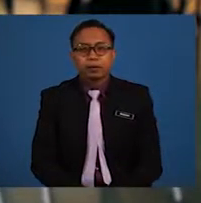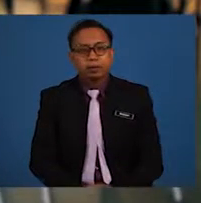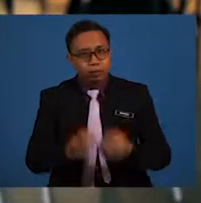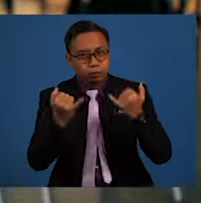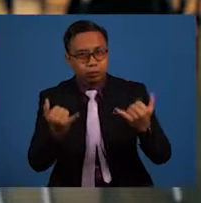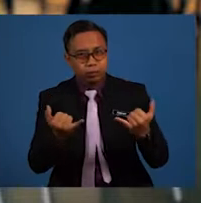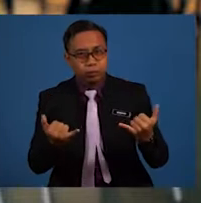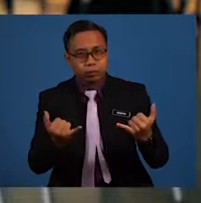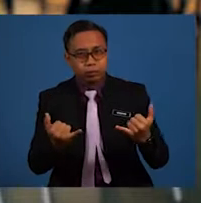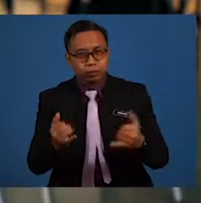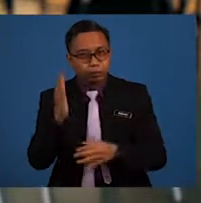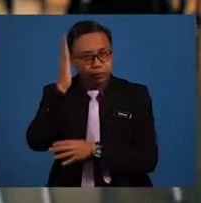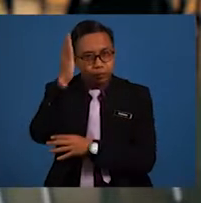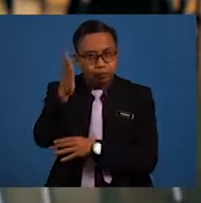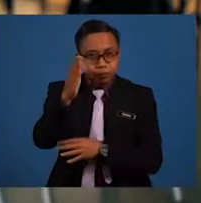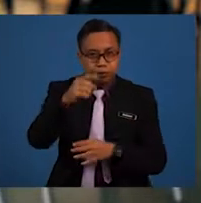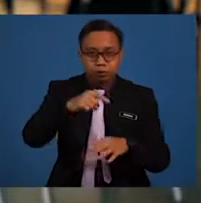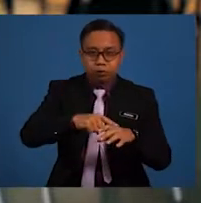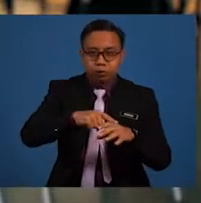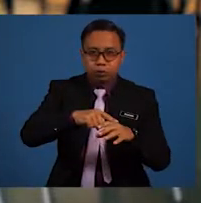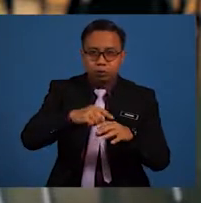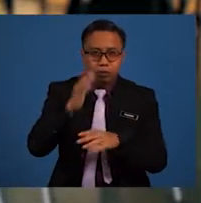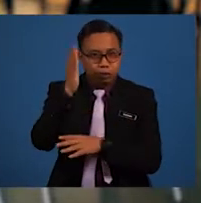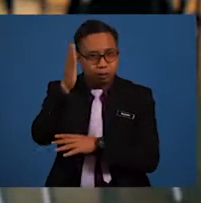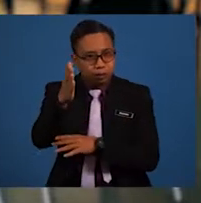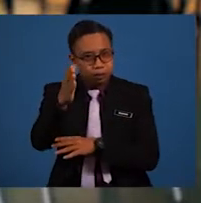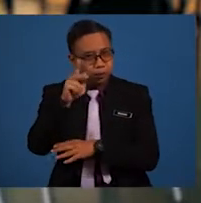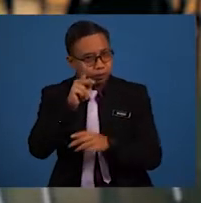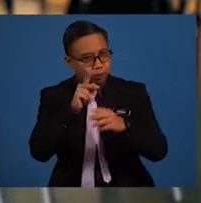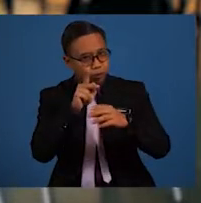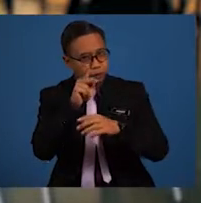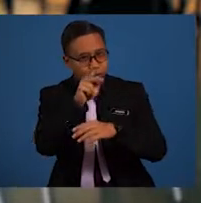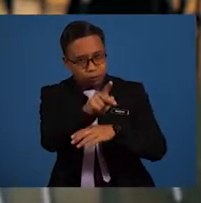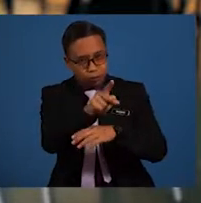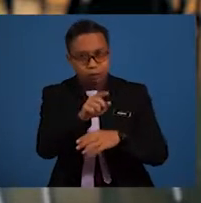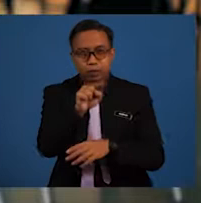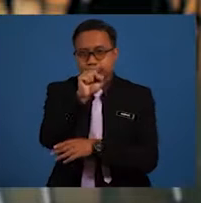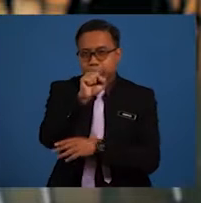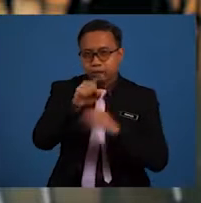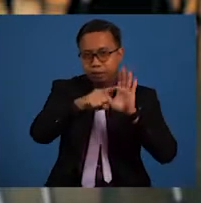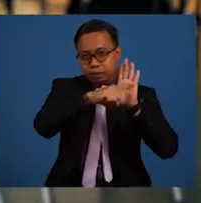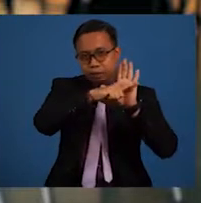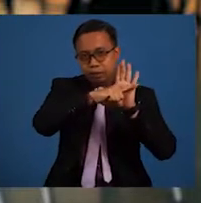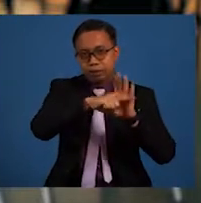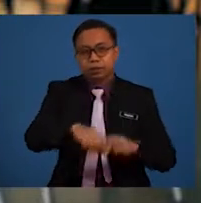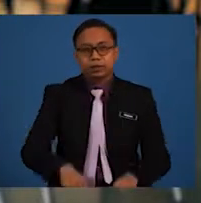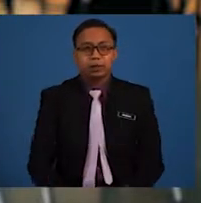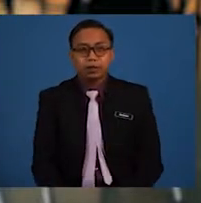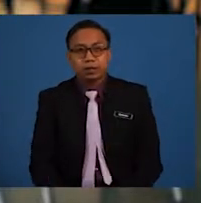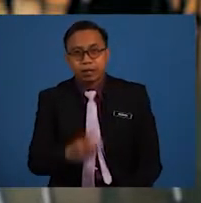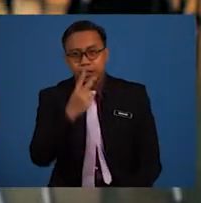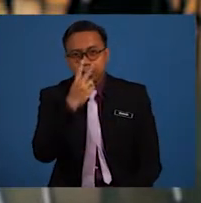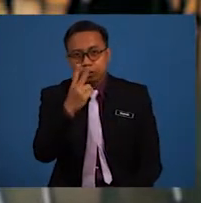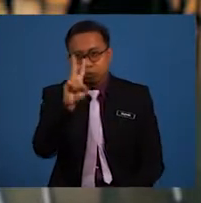Now, we move to another punctuation, the dash. We will look at